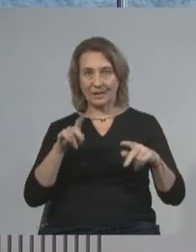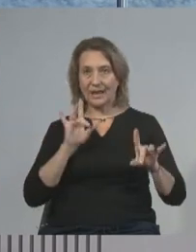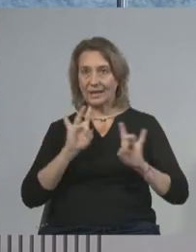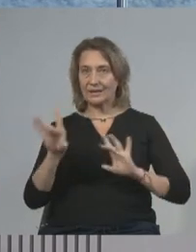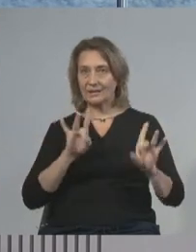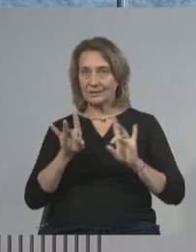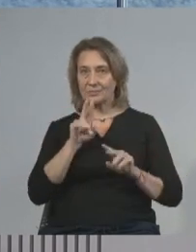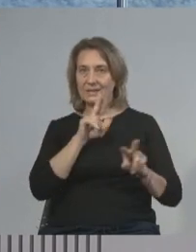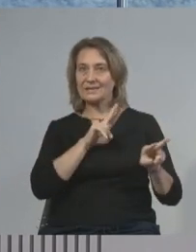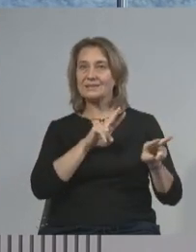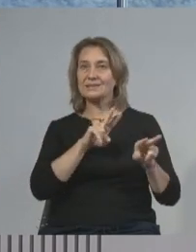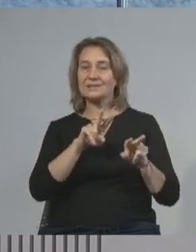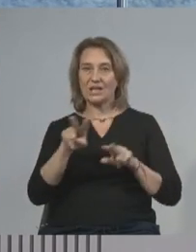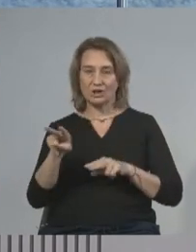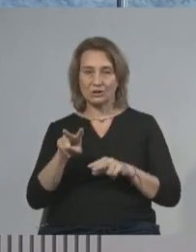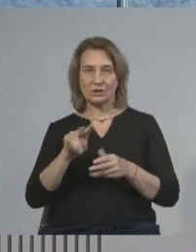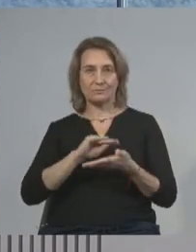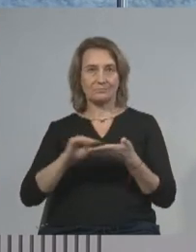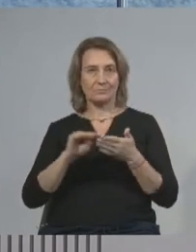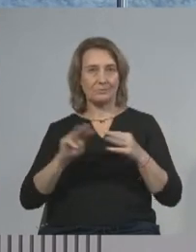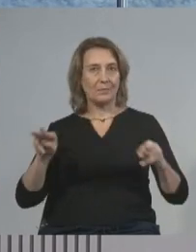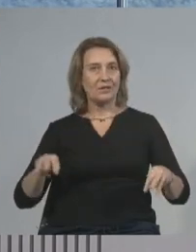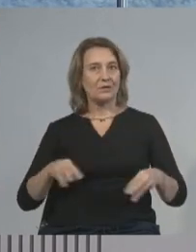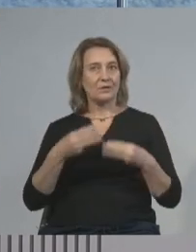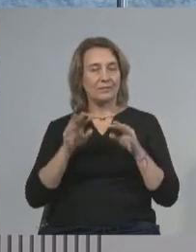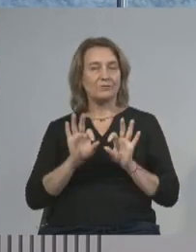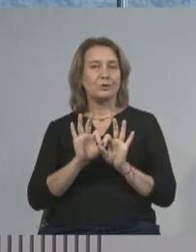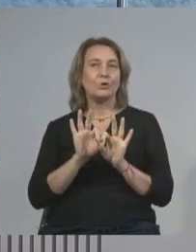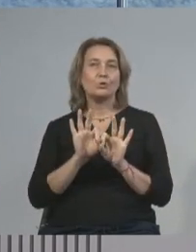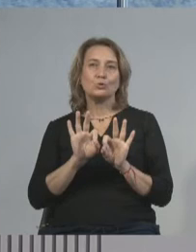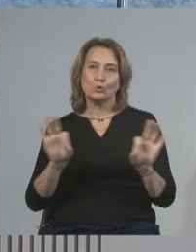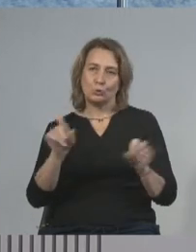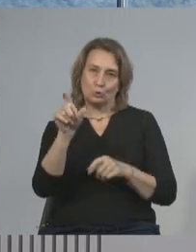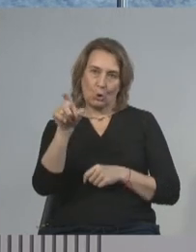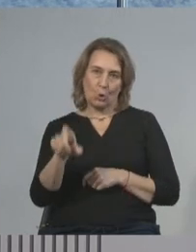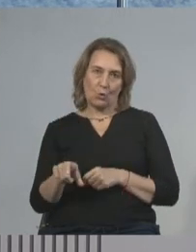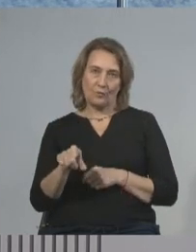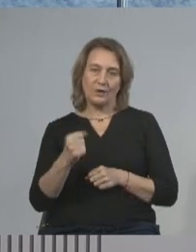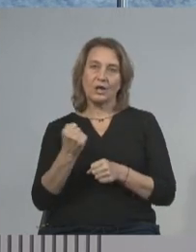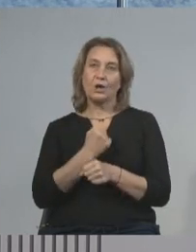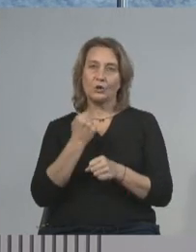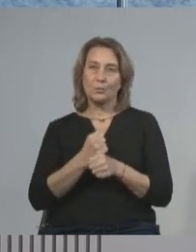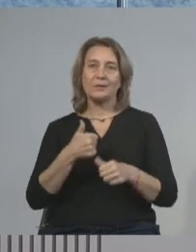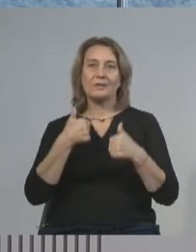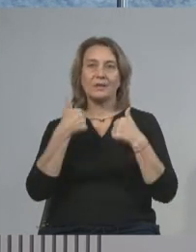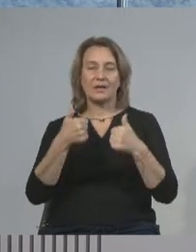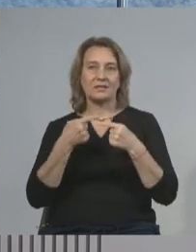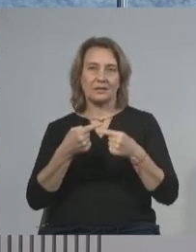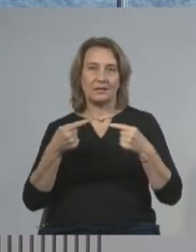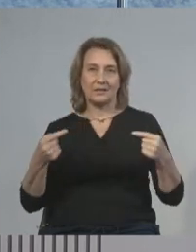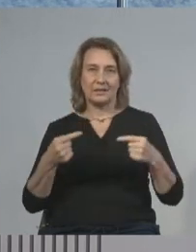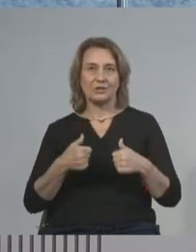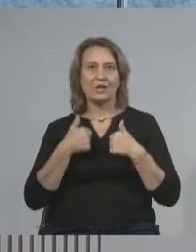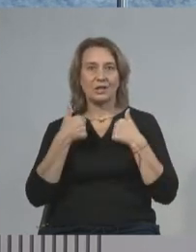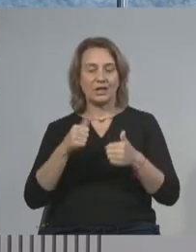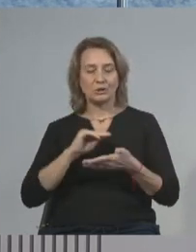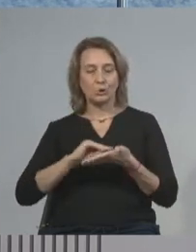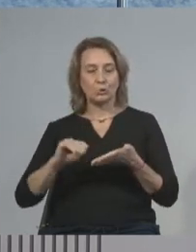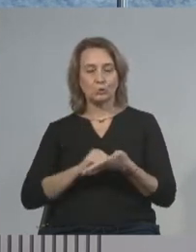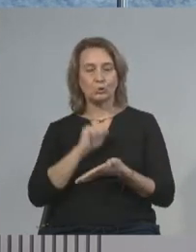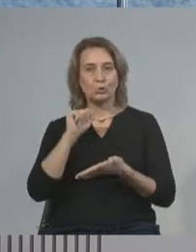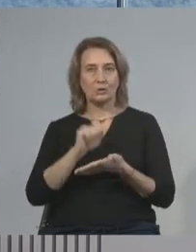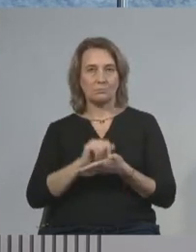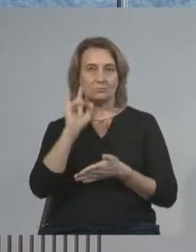media content please follow them and follow the donbas media forums and create a cool ukrainian